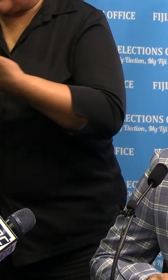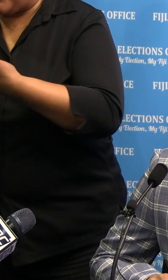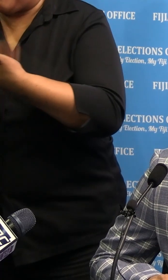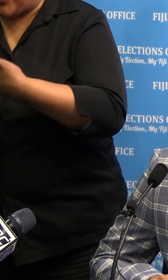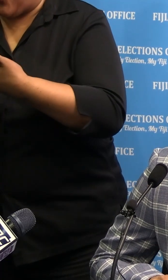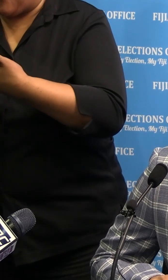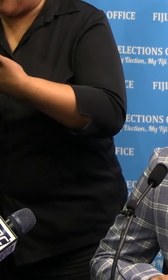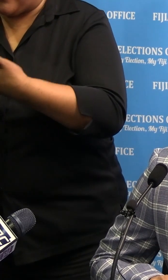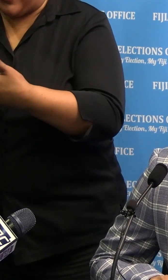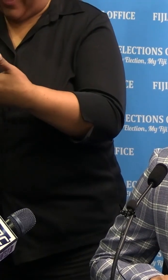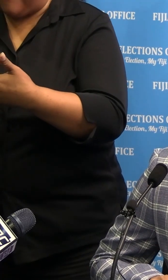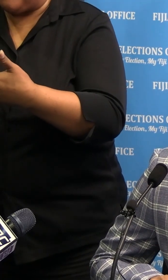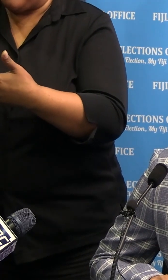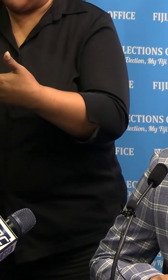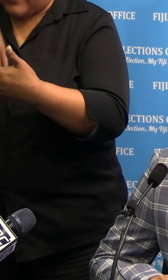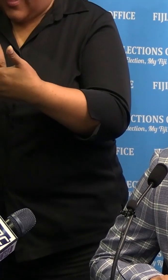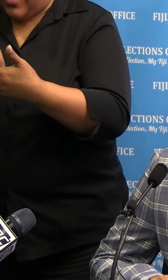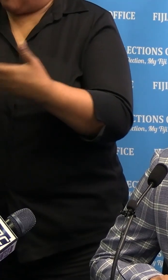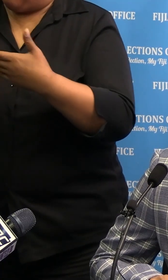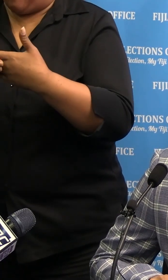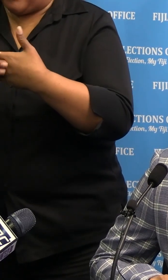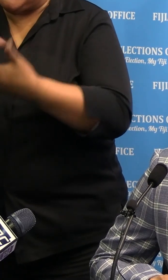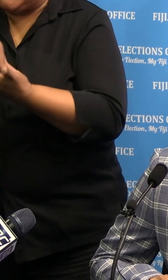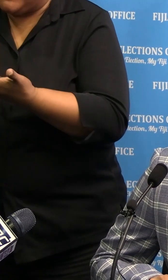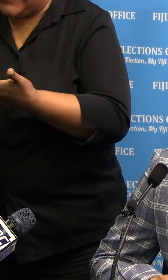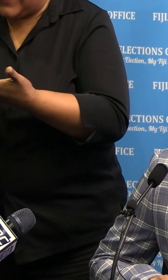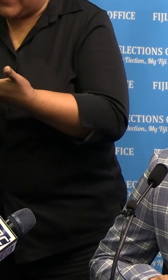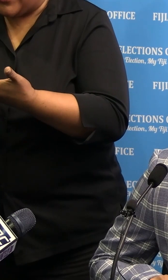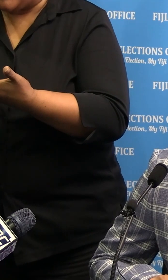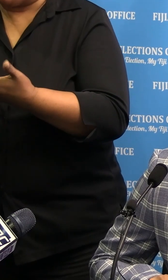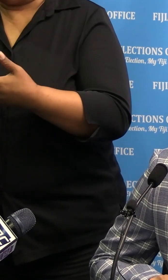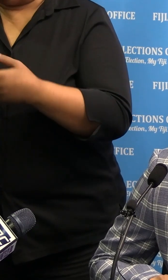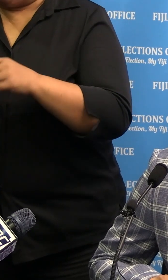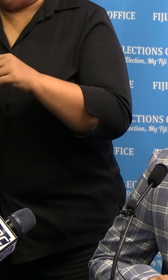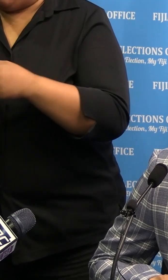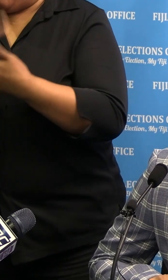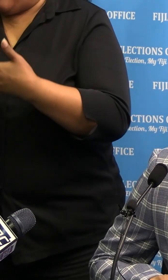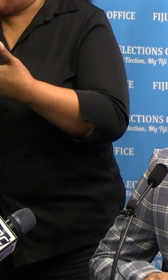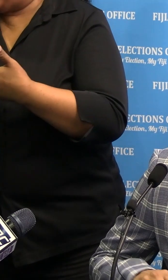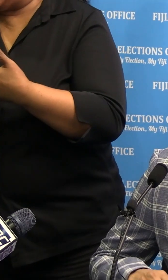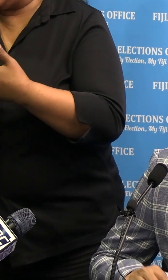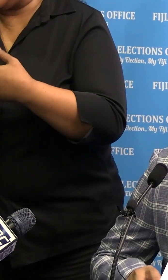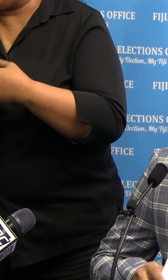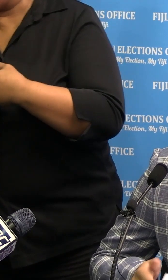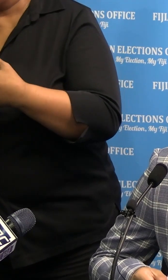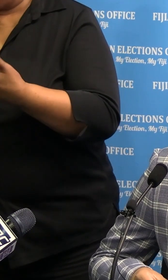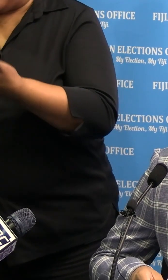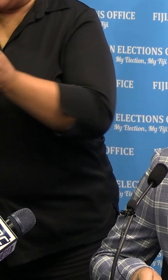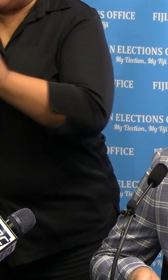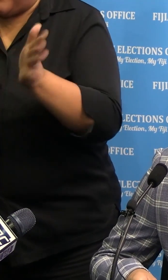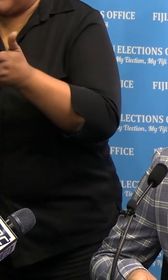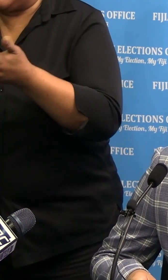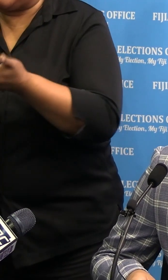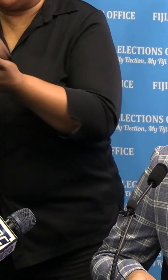opened after the counting process begins on 14th of December. This is statistics that is provided to us by the